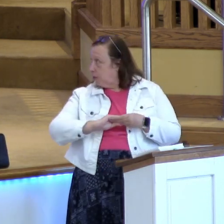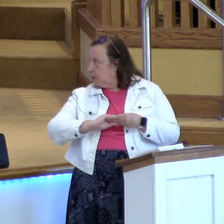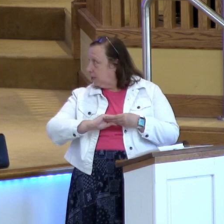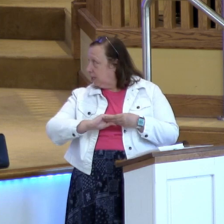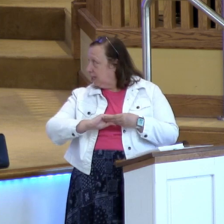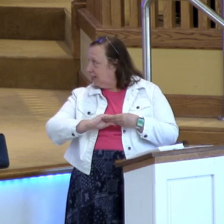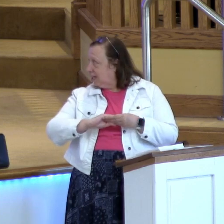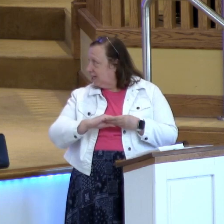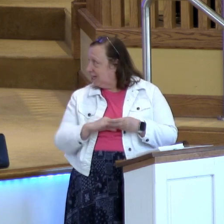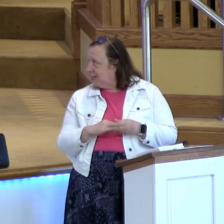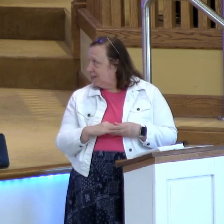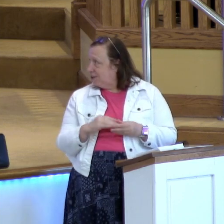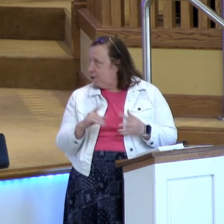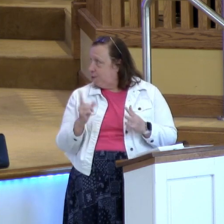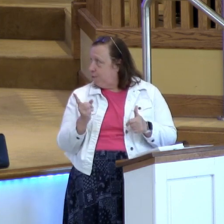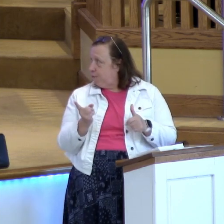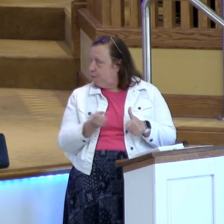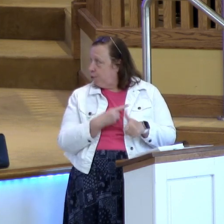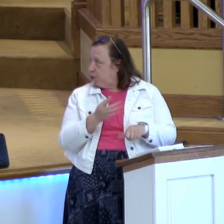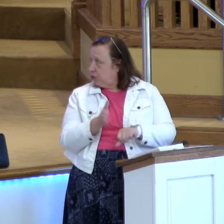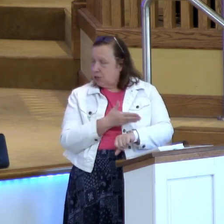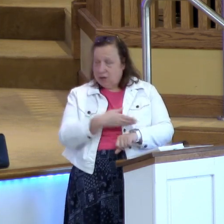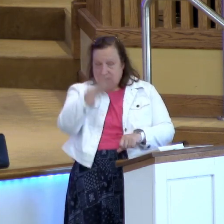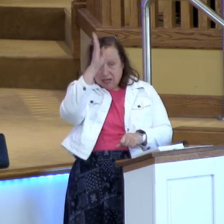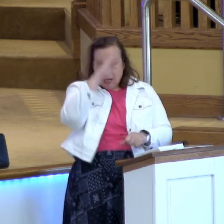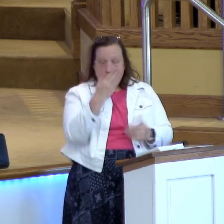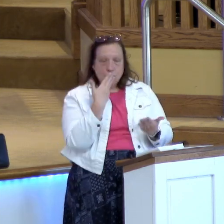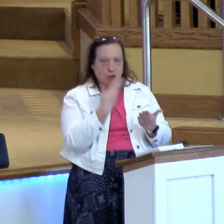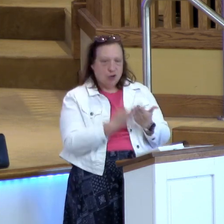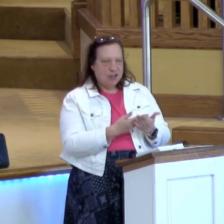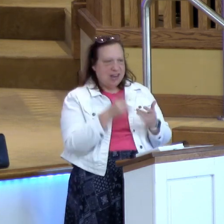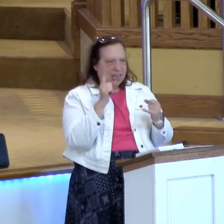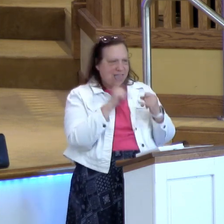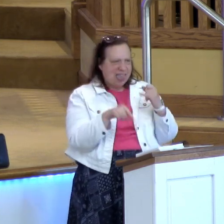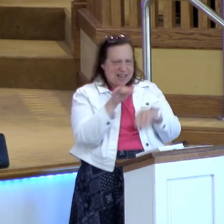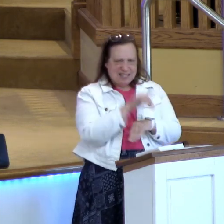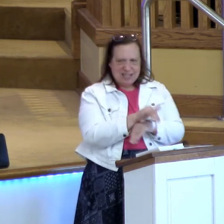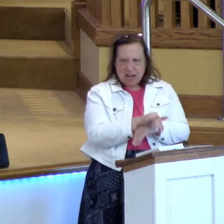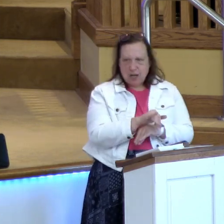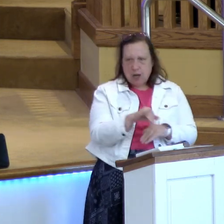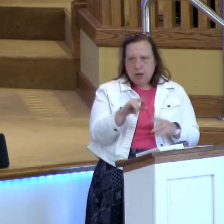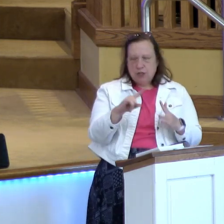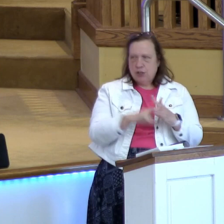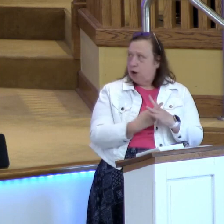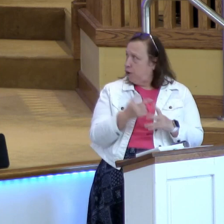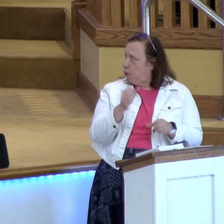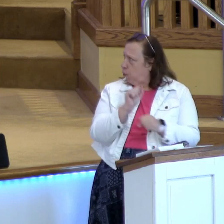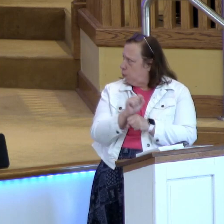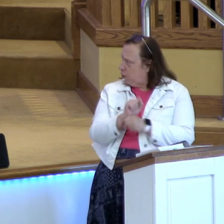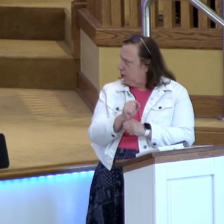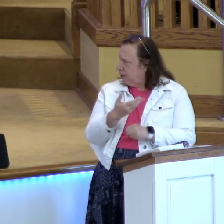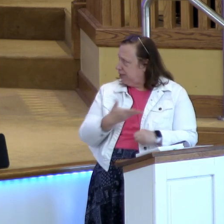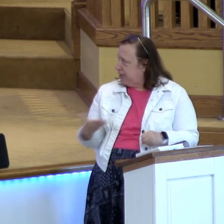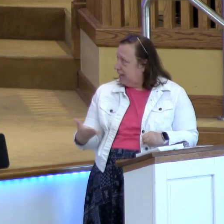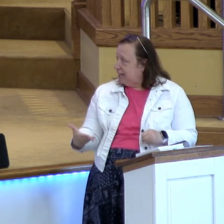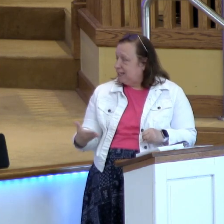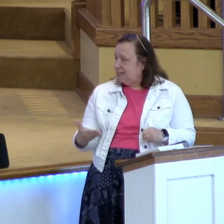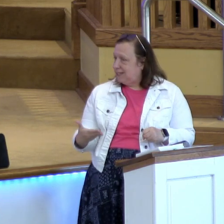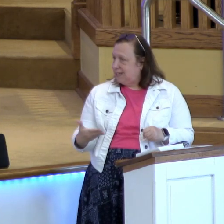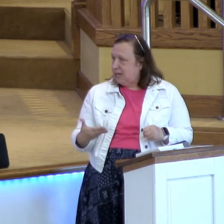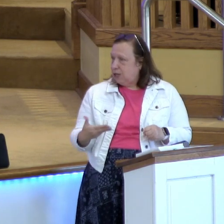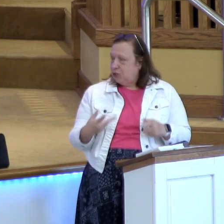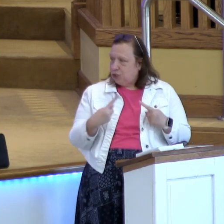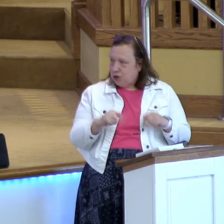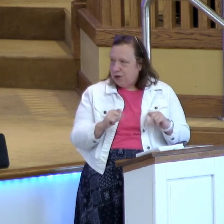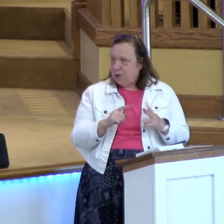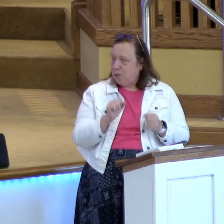Amen. Amen. God is good. Boy, I tell you, last night I got to working on some stuff last night and got to going with it,